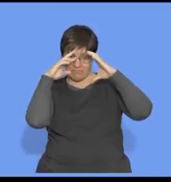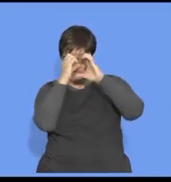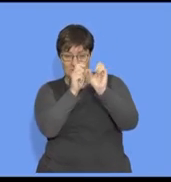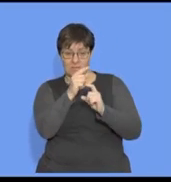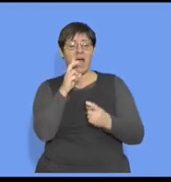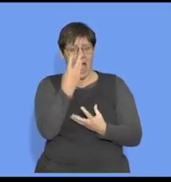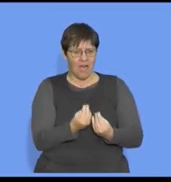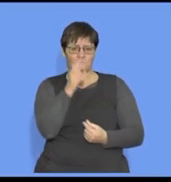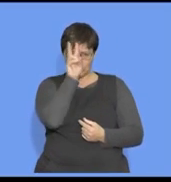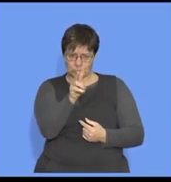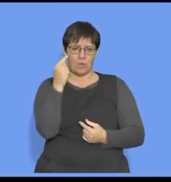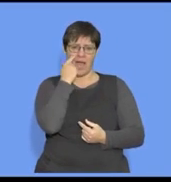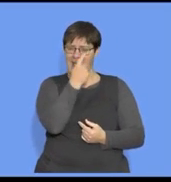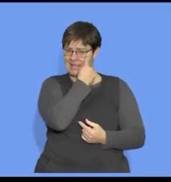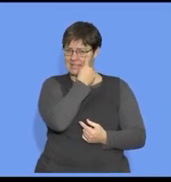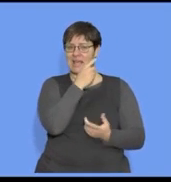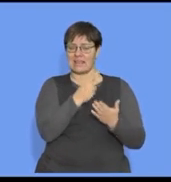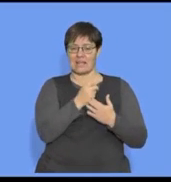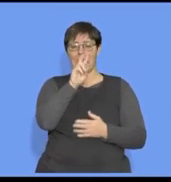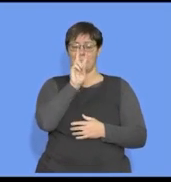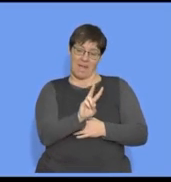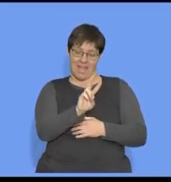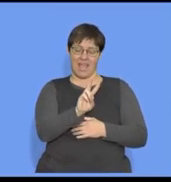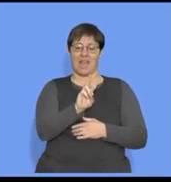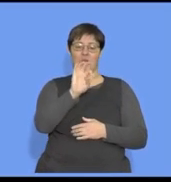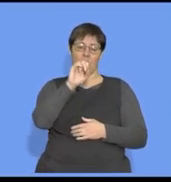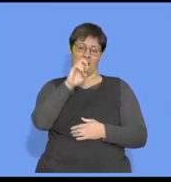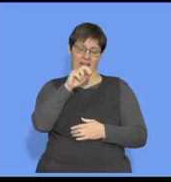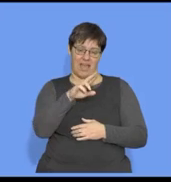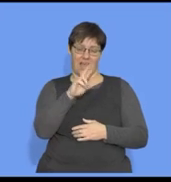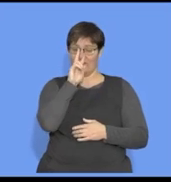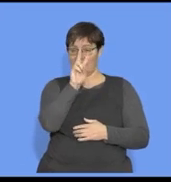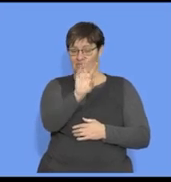we've got two eyes, hence we're talking binocular vision.